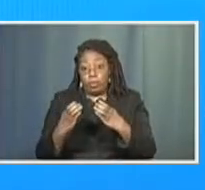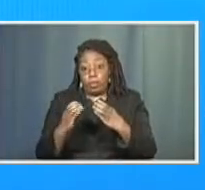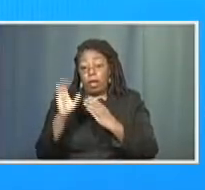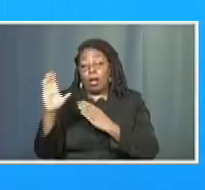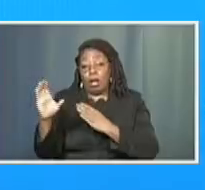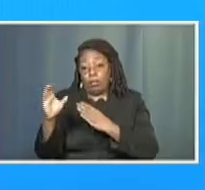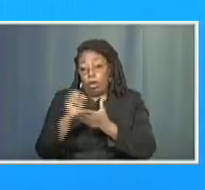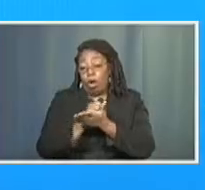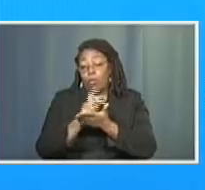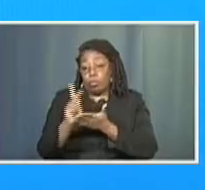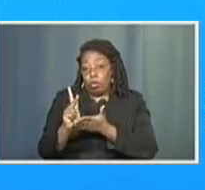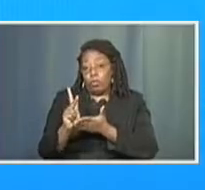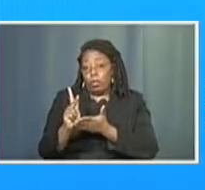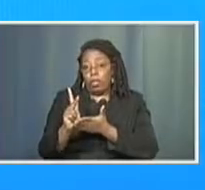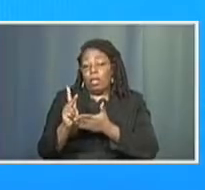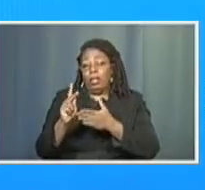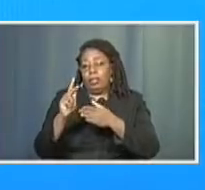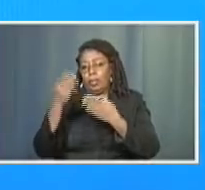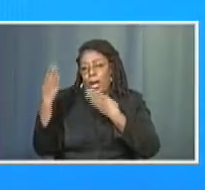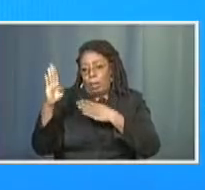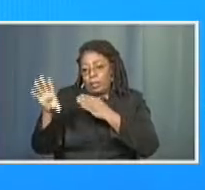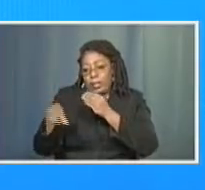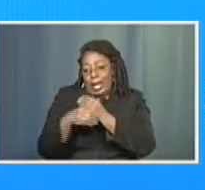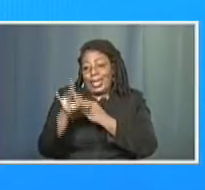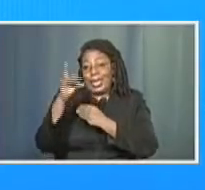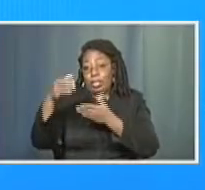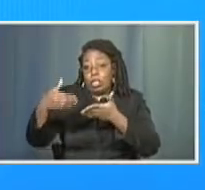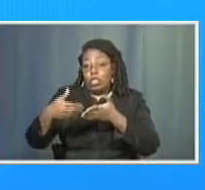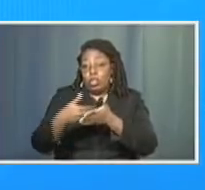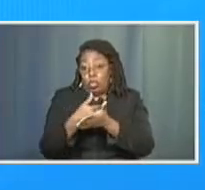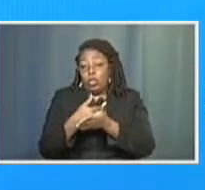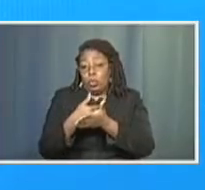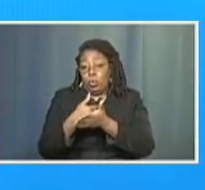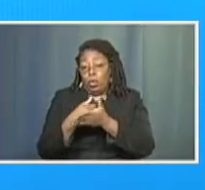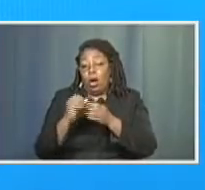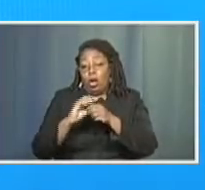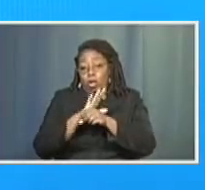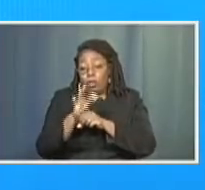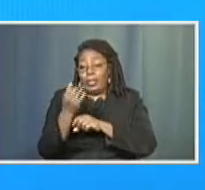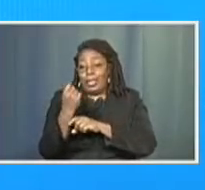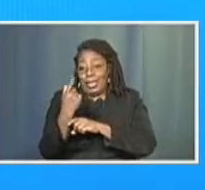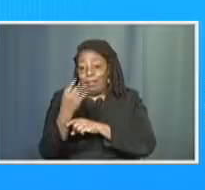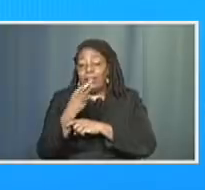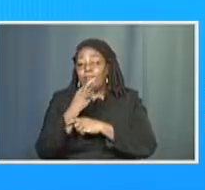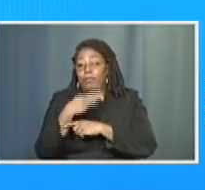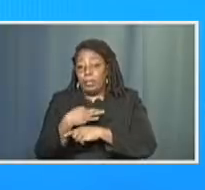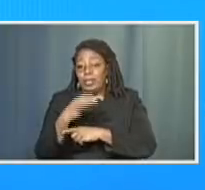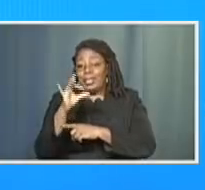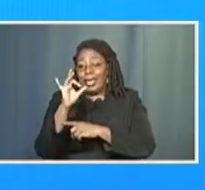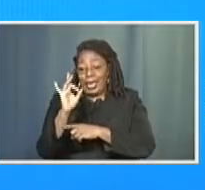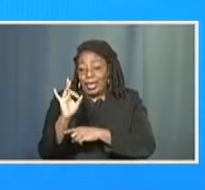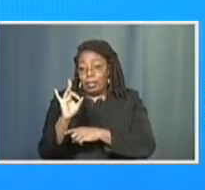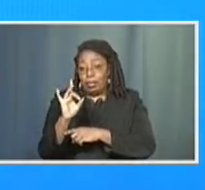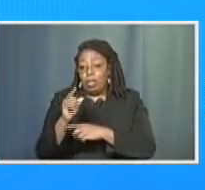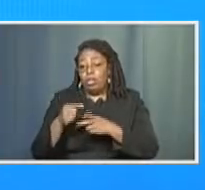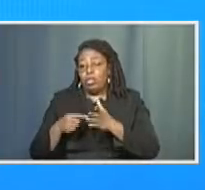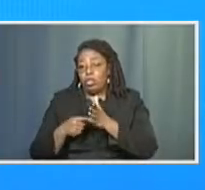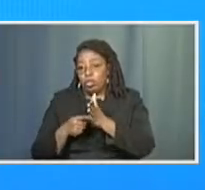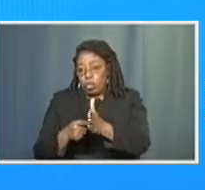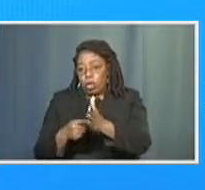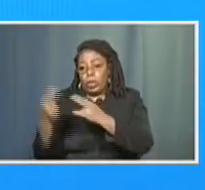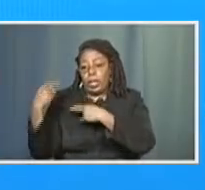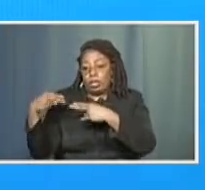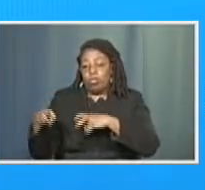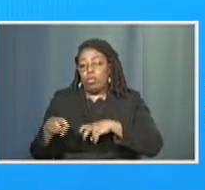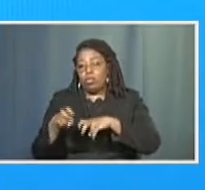adds 18 newly confirmed COVID cases to its count. 11 are females, and 8 of the infected show a history of travel